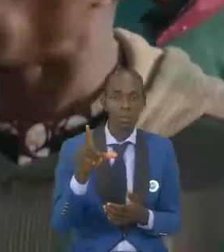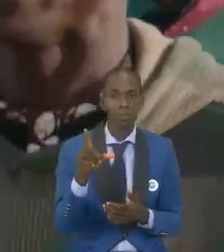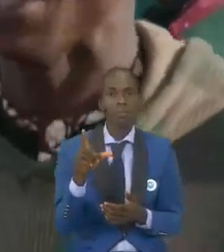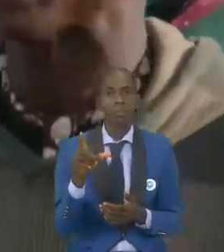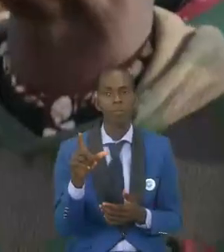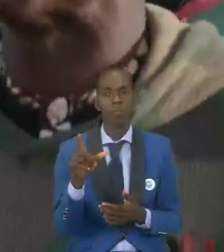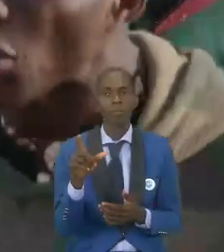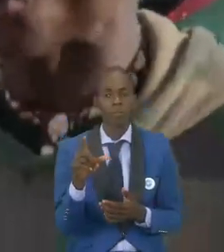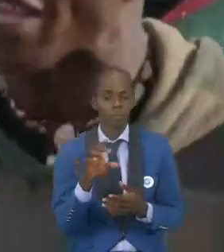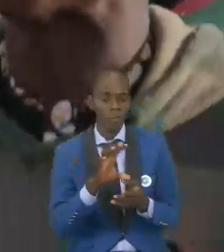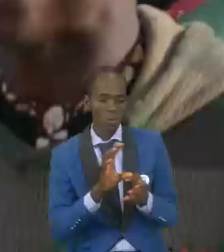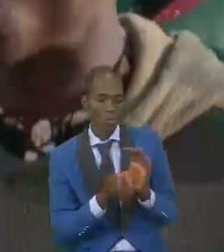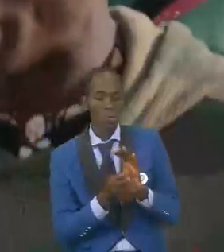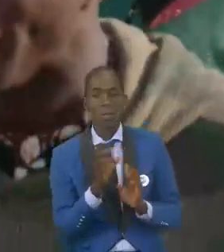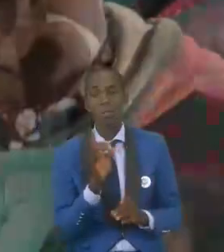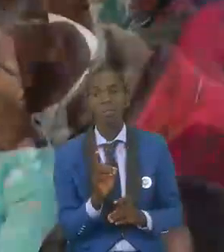converted,